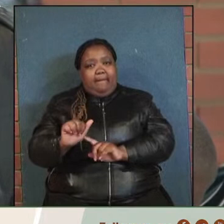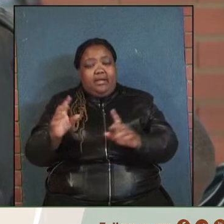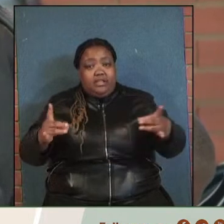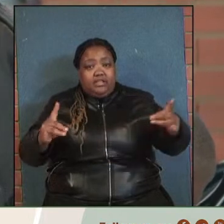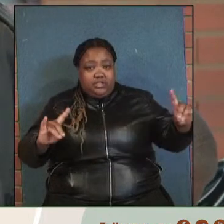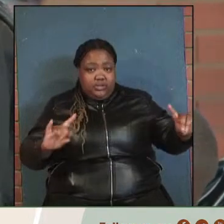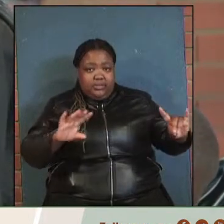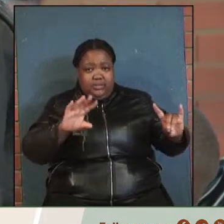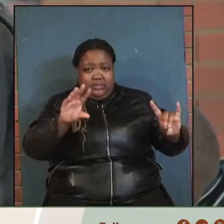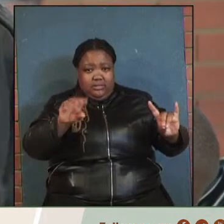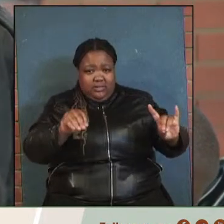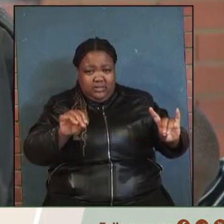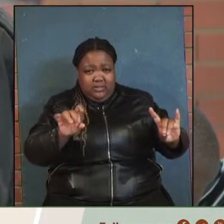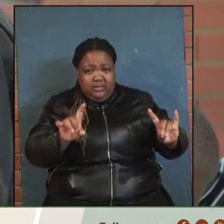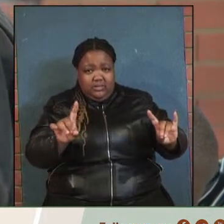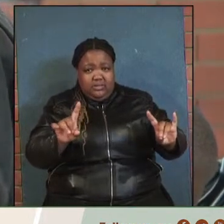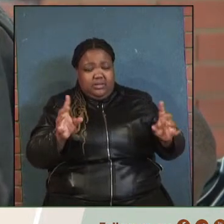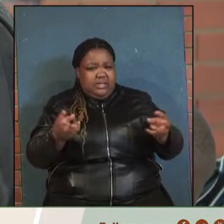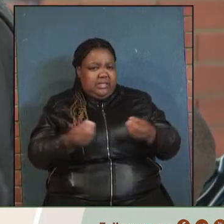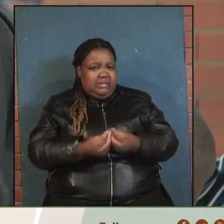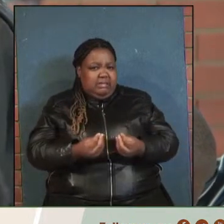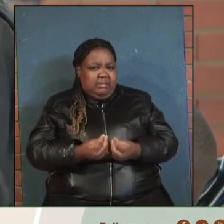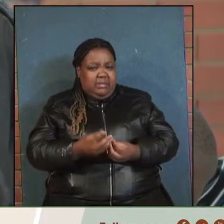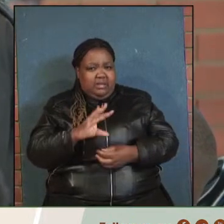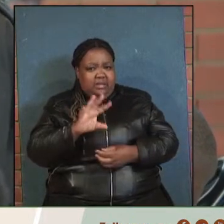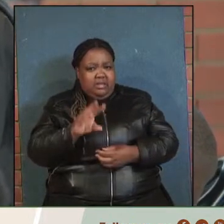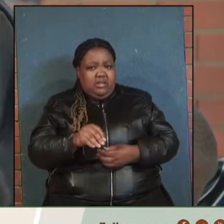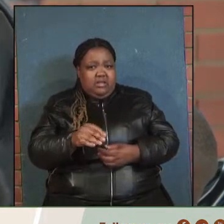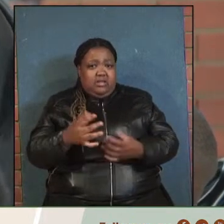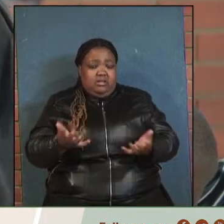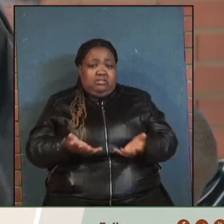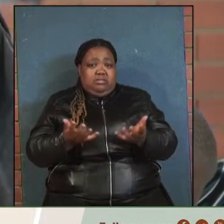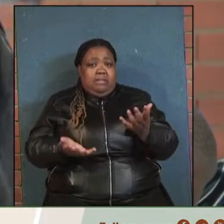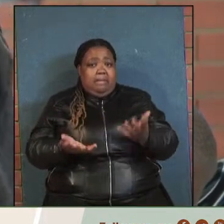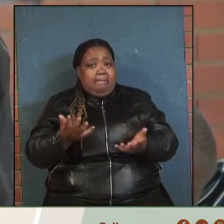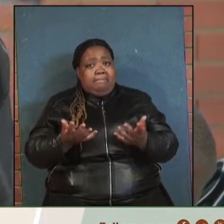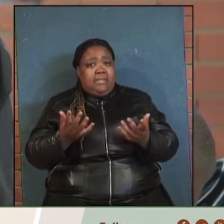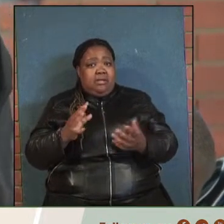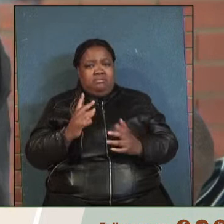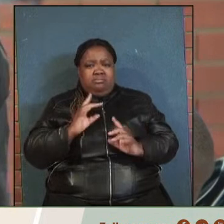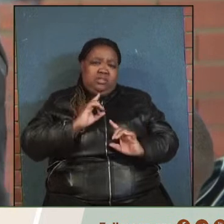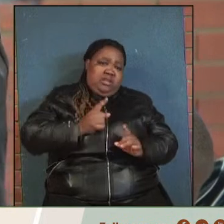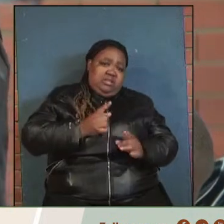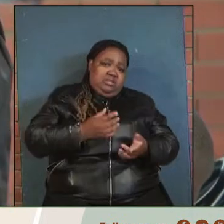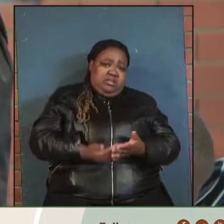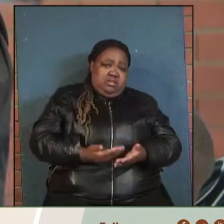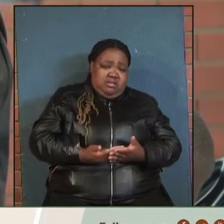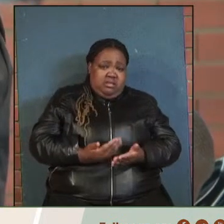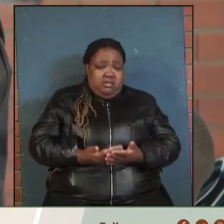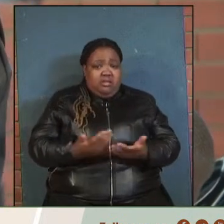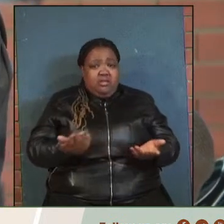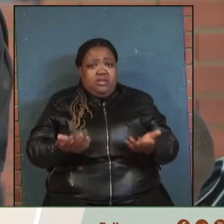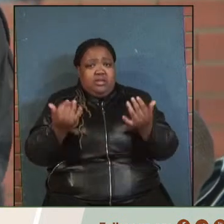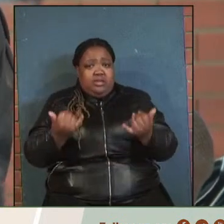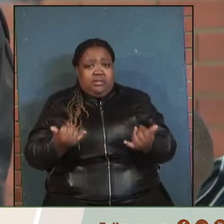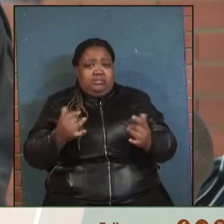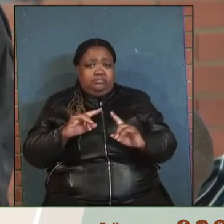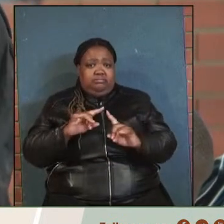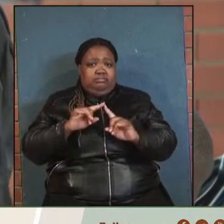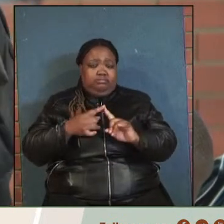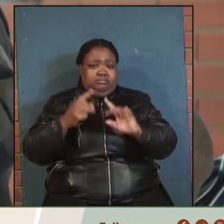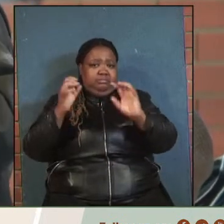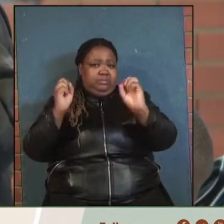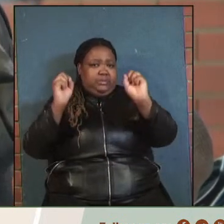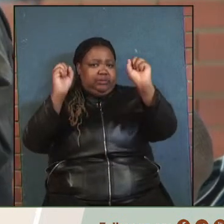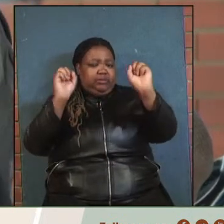chairperson on something here that she may or may not answer. They've been raising point after point after point,